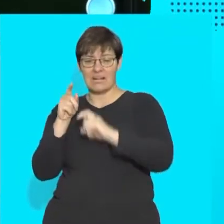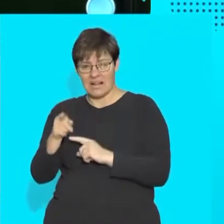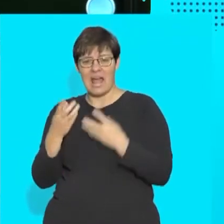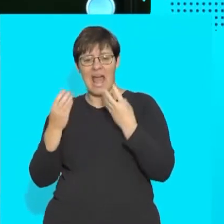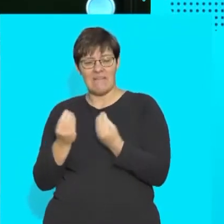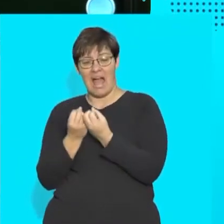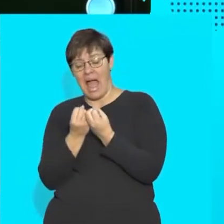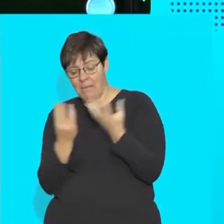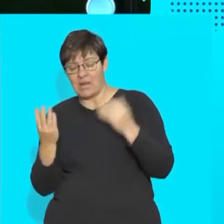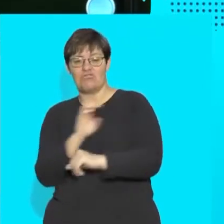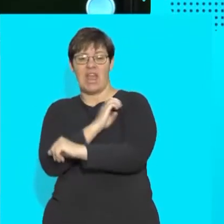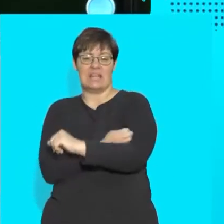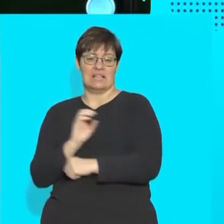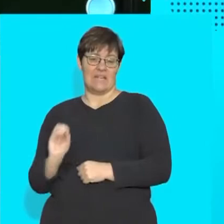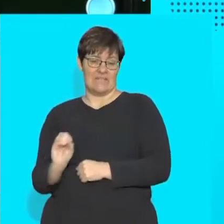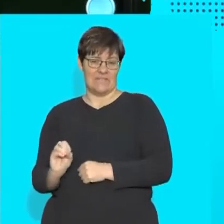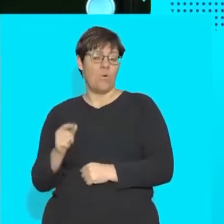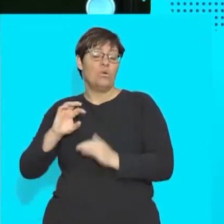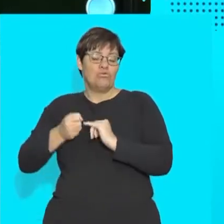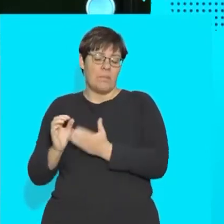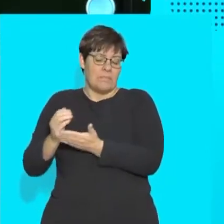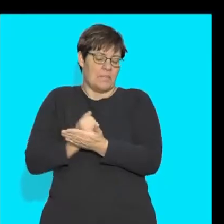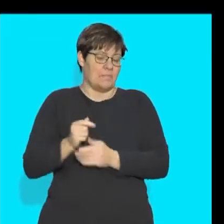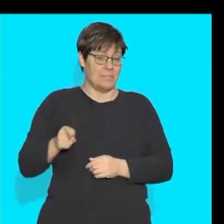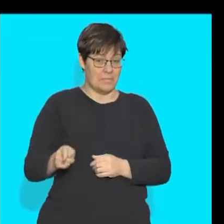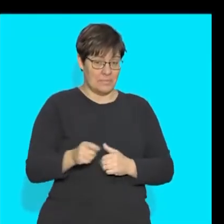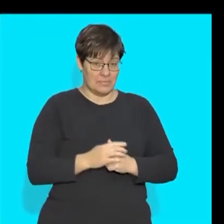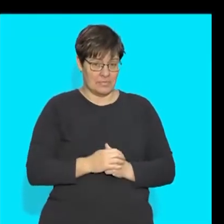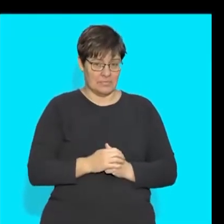has a certain amount of energy, and that's what we're trying to harness.